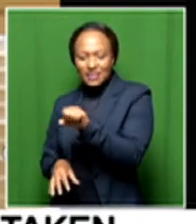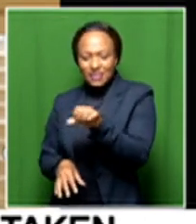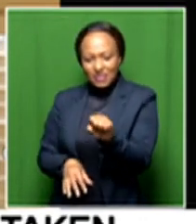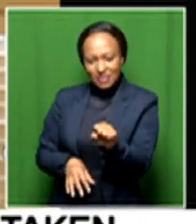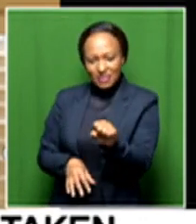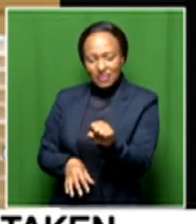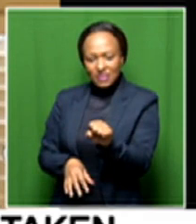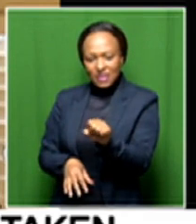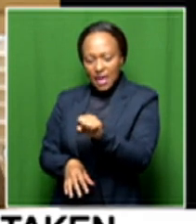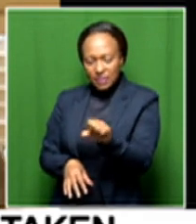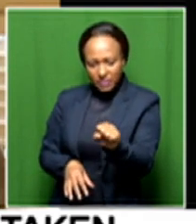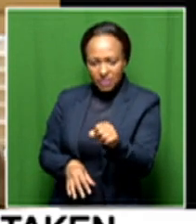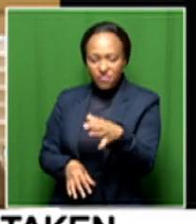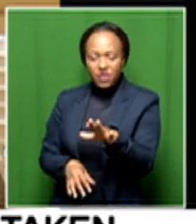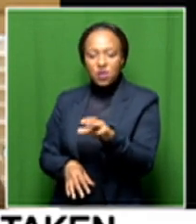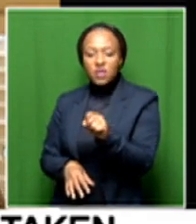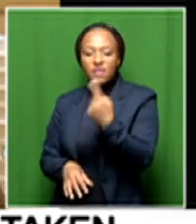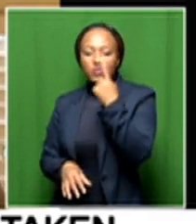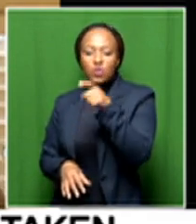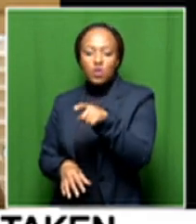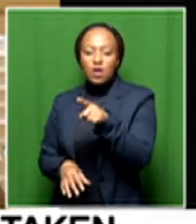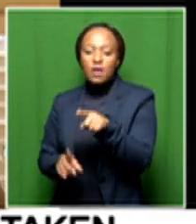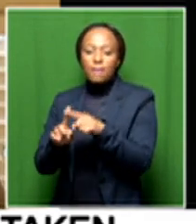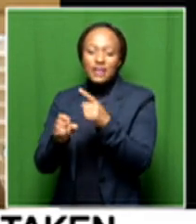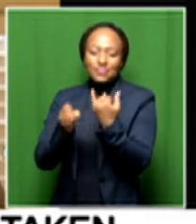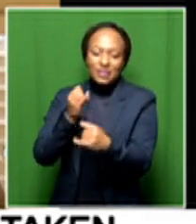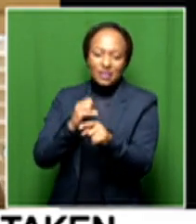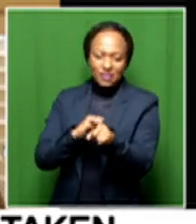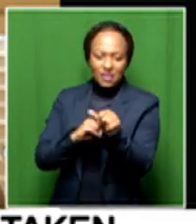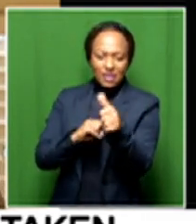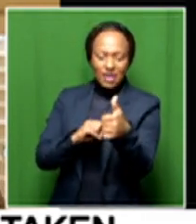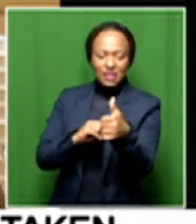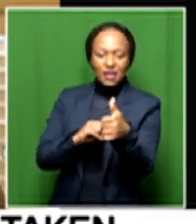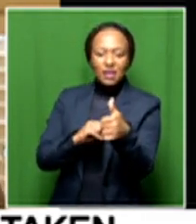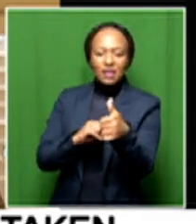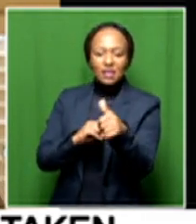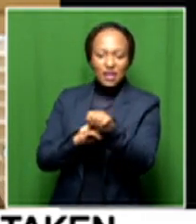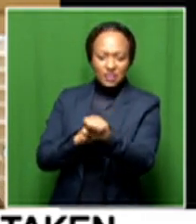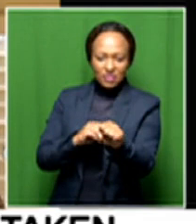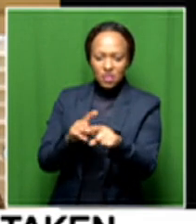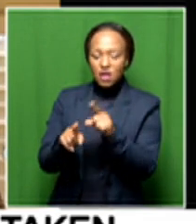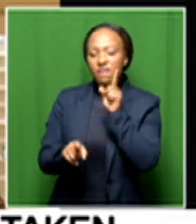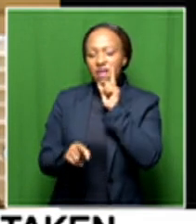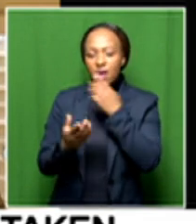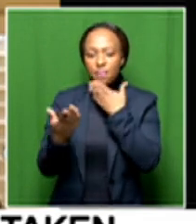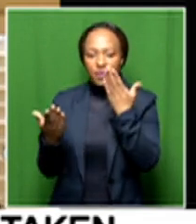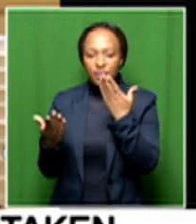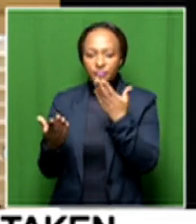2S1 in terms of came through as the first one instead of the latter. So they didn't go and then verify those. So